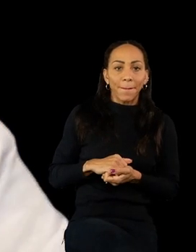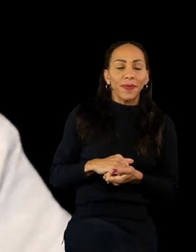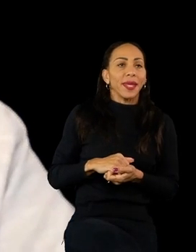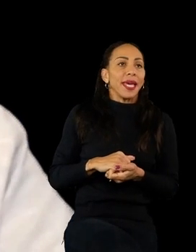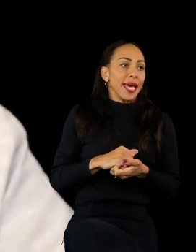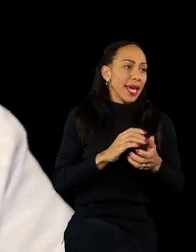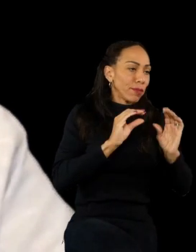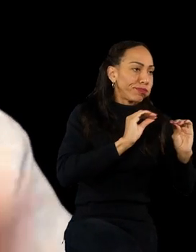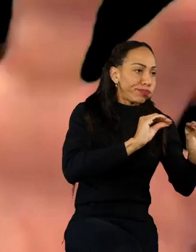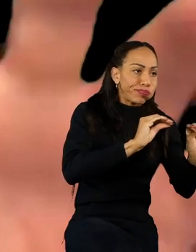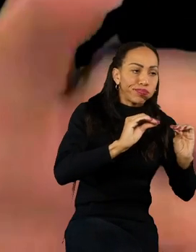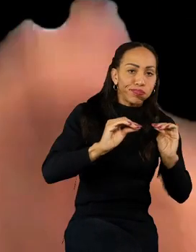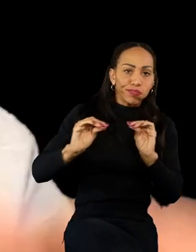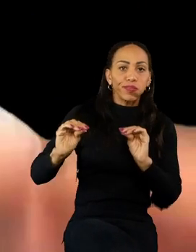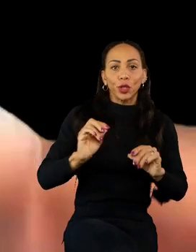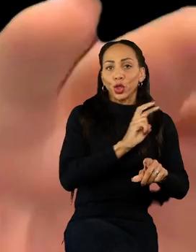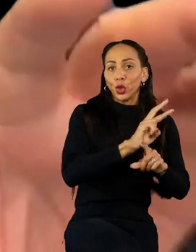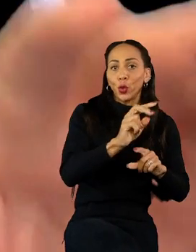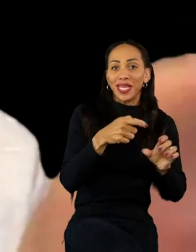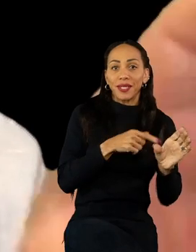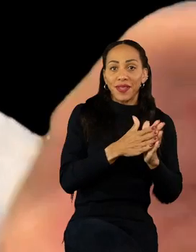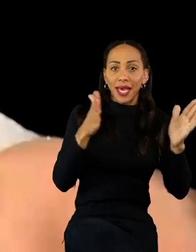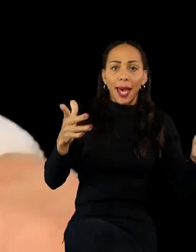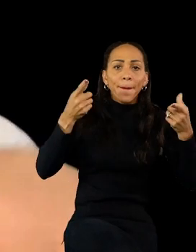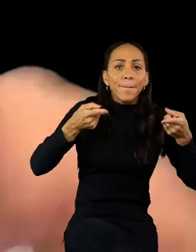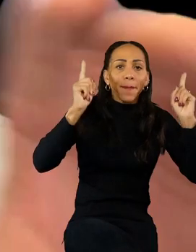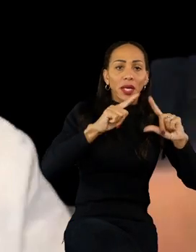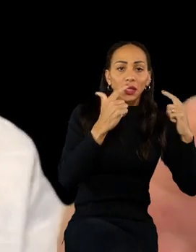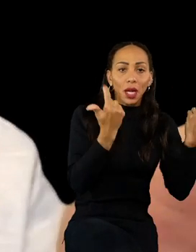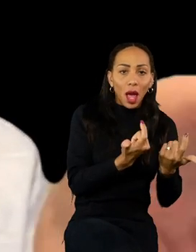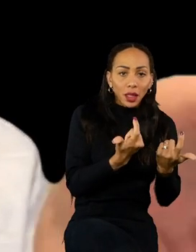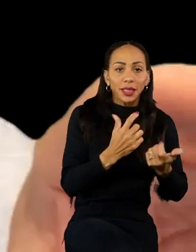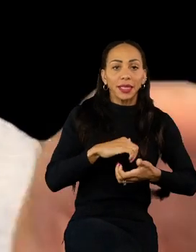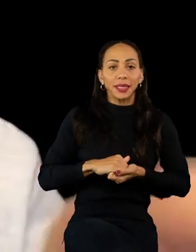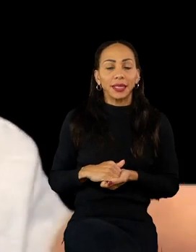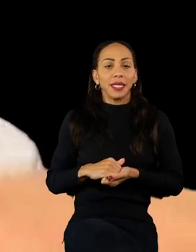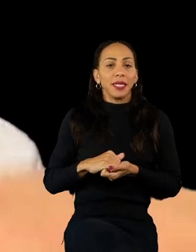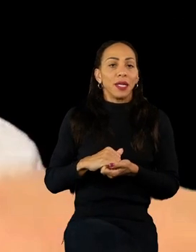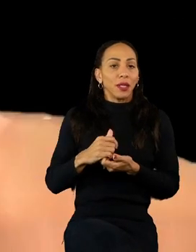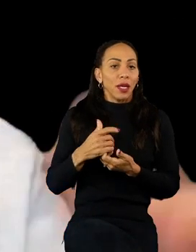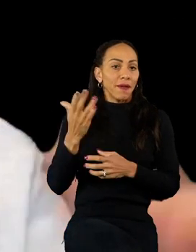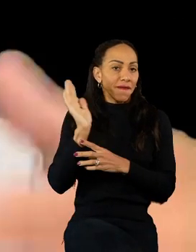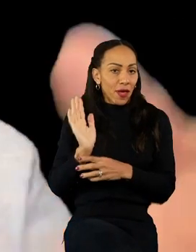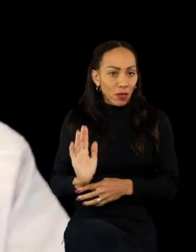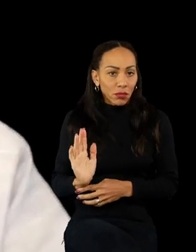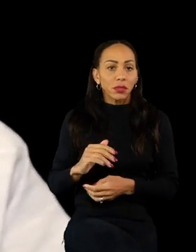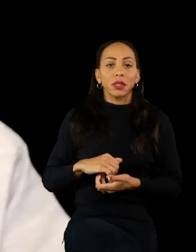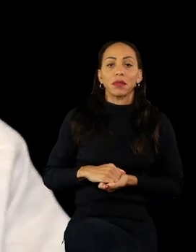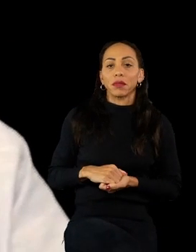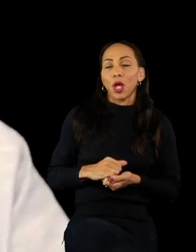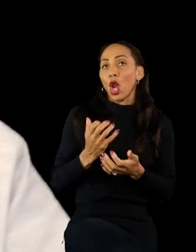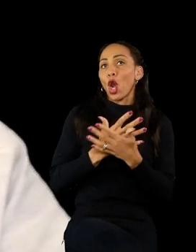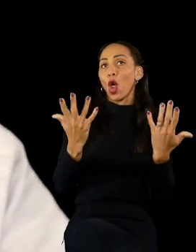He comes for two separate weeks a year and works intensively with the students doing masterclasses, but also mentoring their